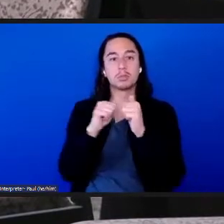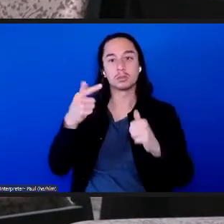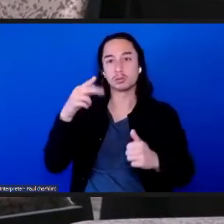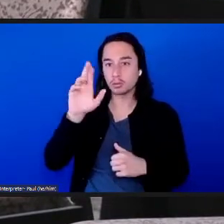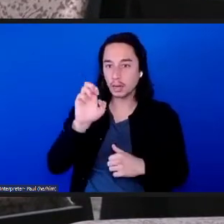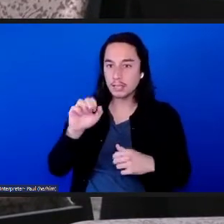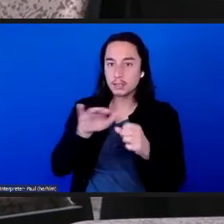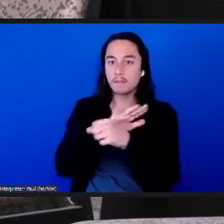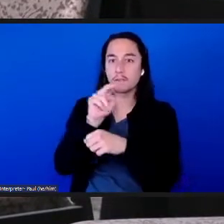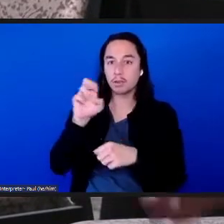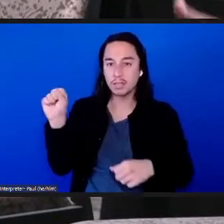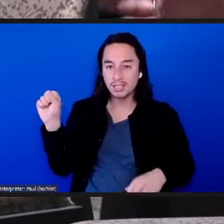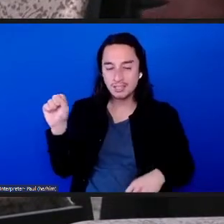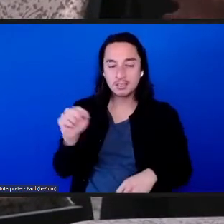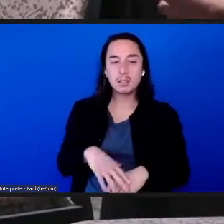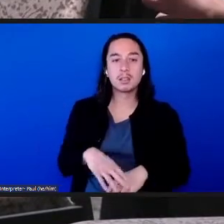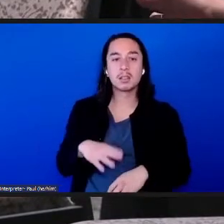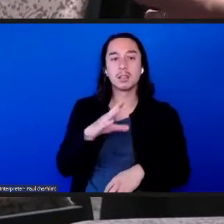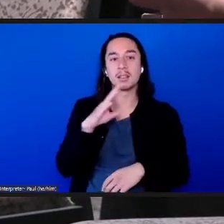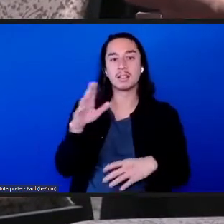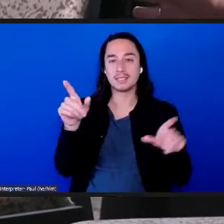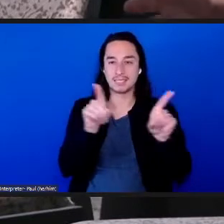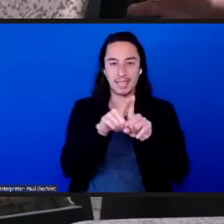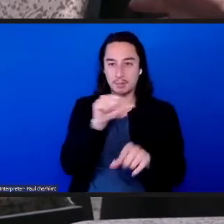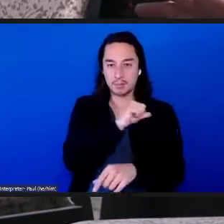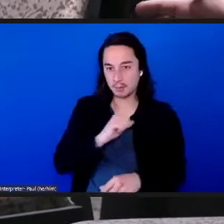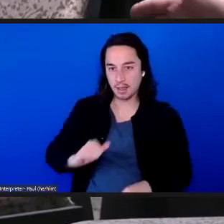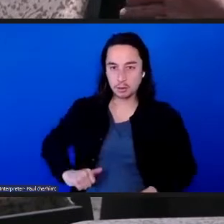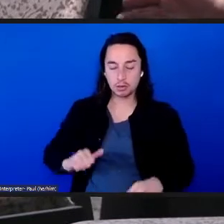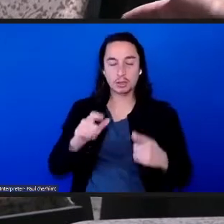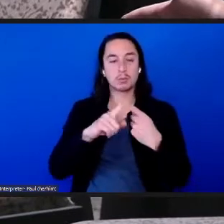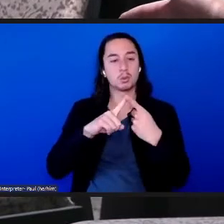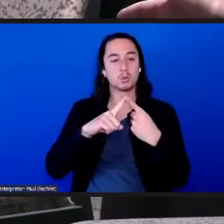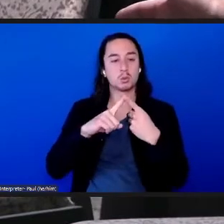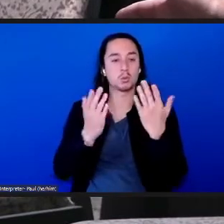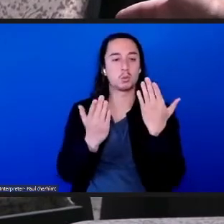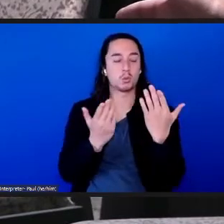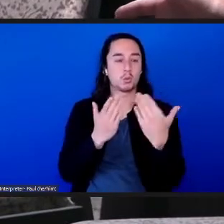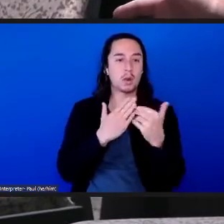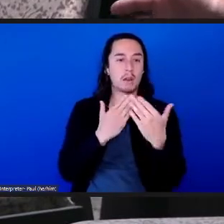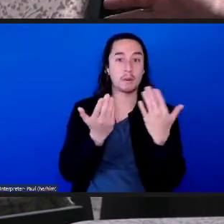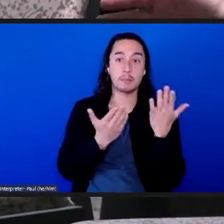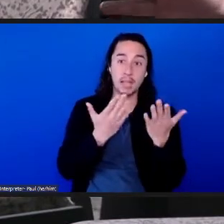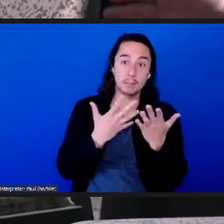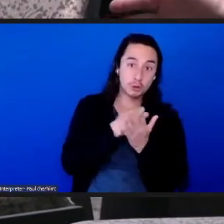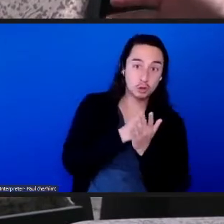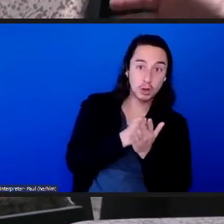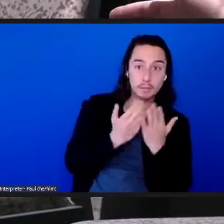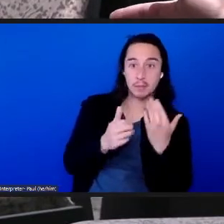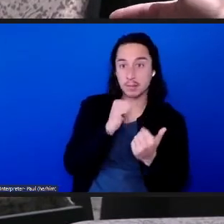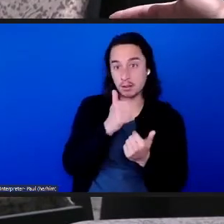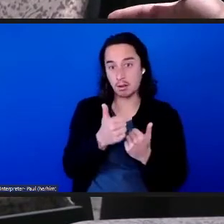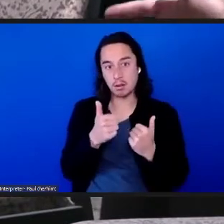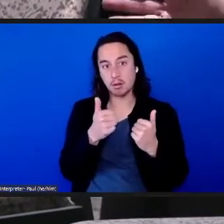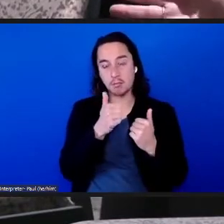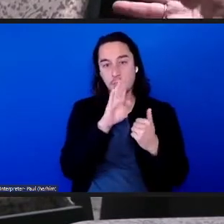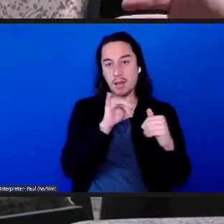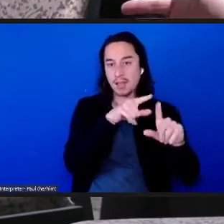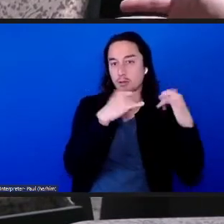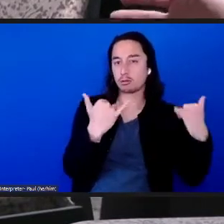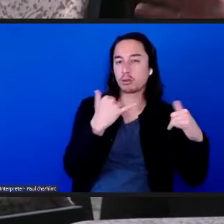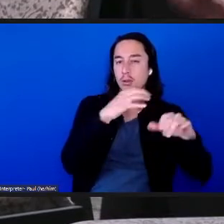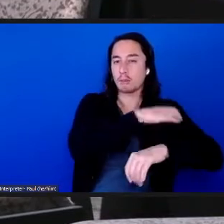as we are about ambassadorship to whatever may or may not be deserved by the current power structures